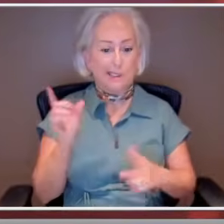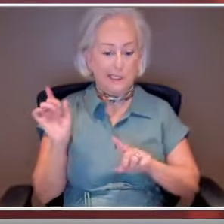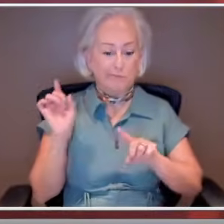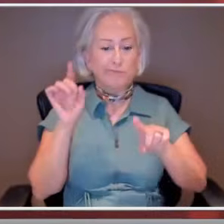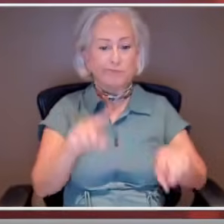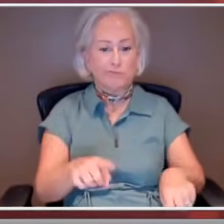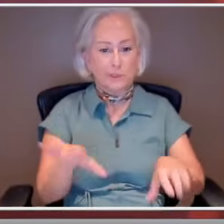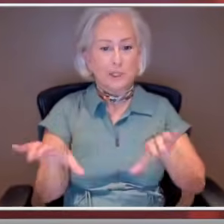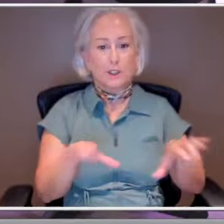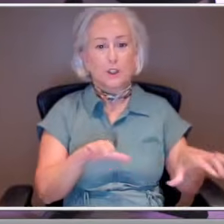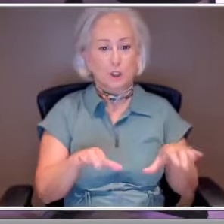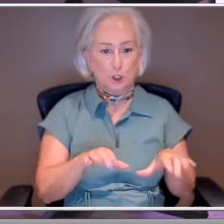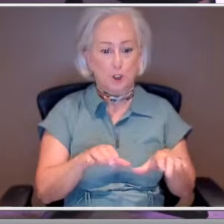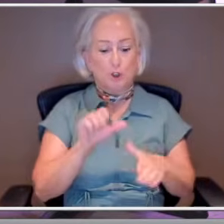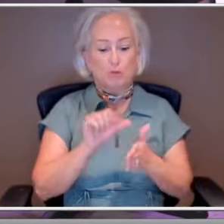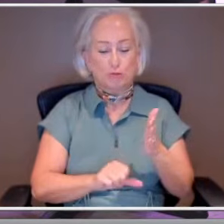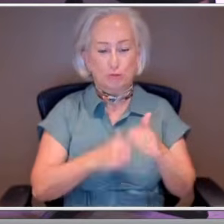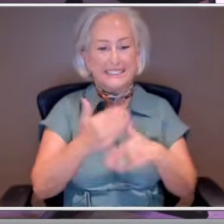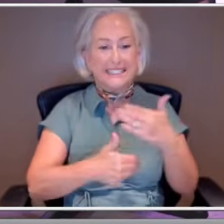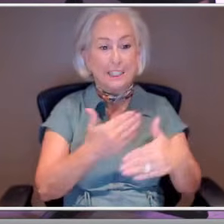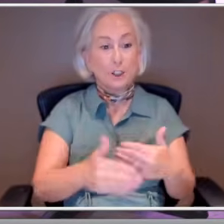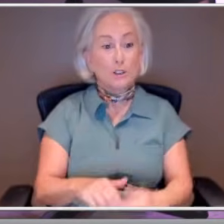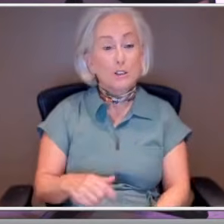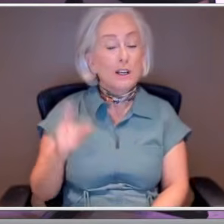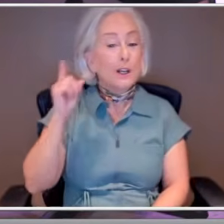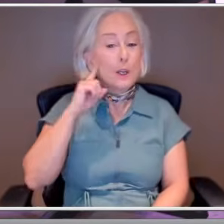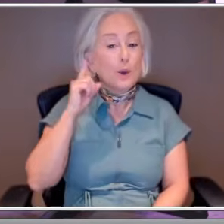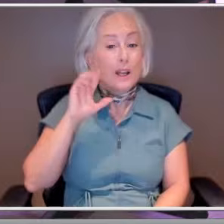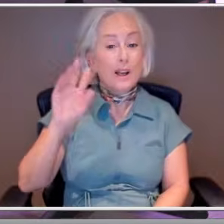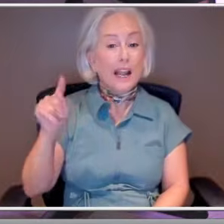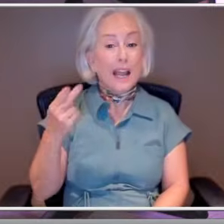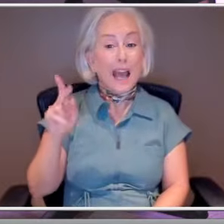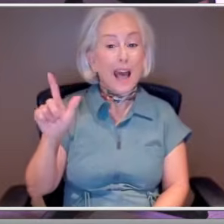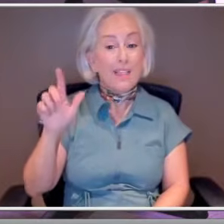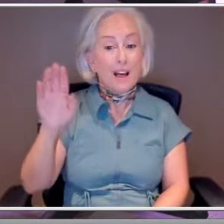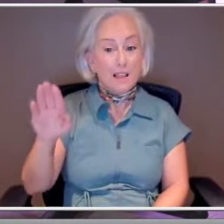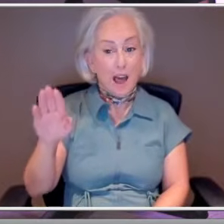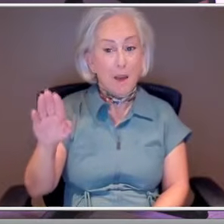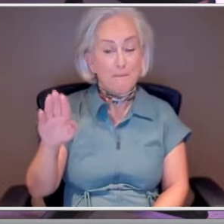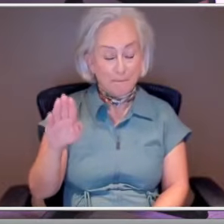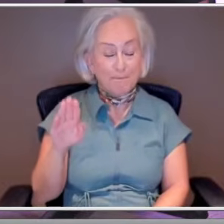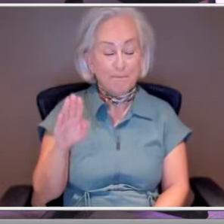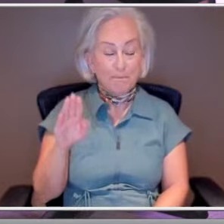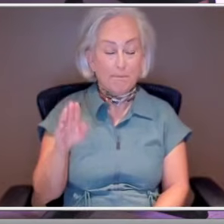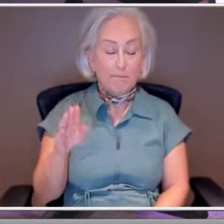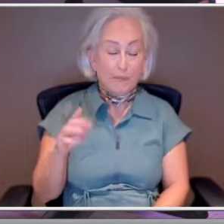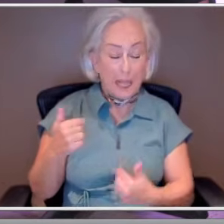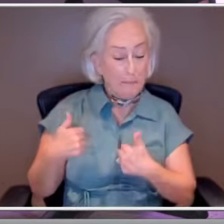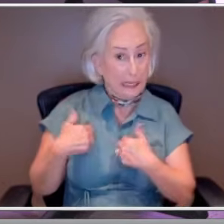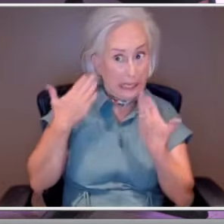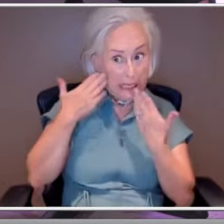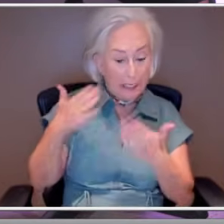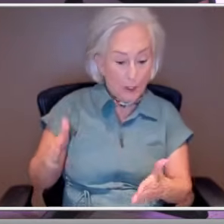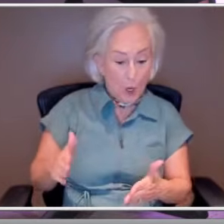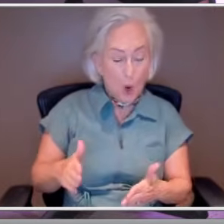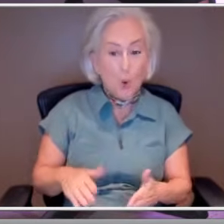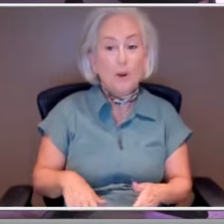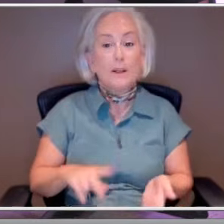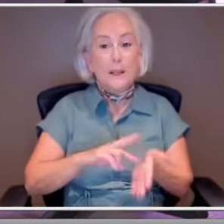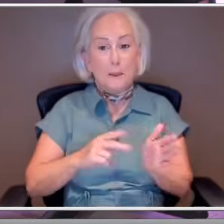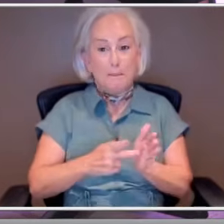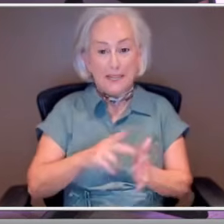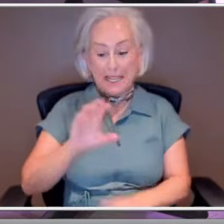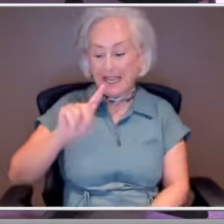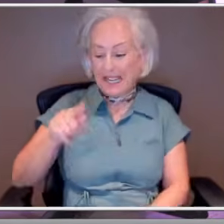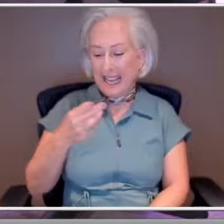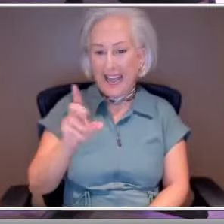valve procedures. All right, so when you hear cath lab, John, it's, and me, because I didn't know this, when you hear cath lab, it's a catheter going in somewhere